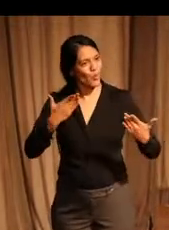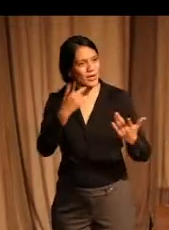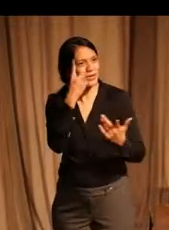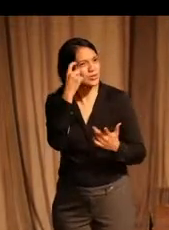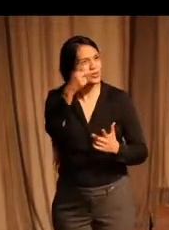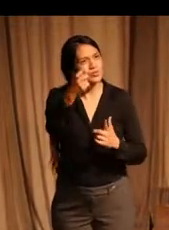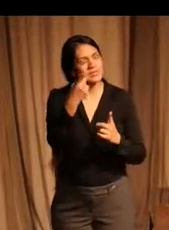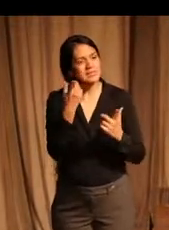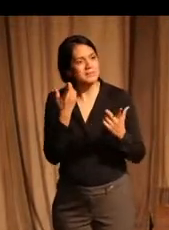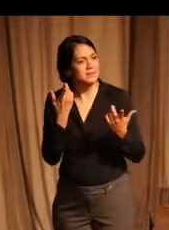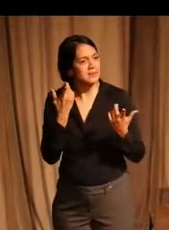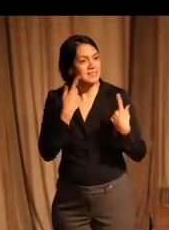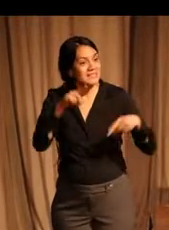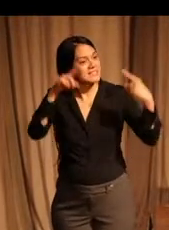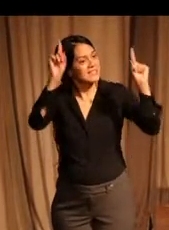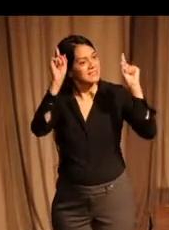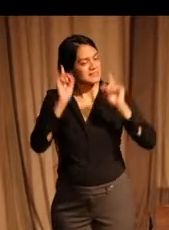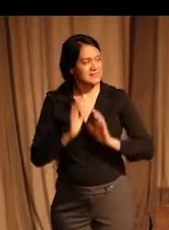them.